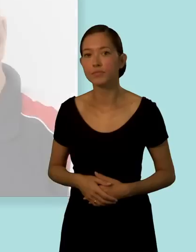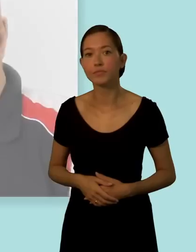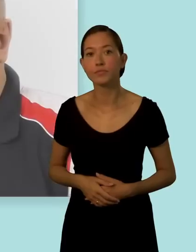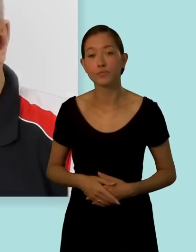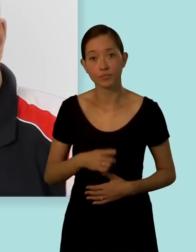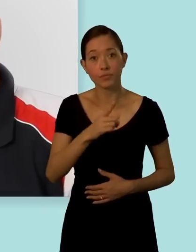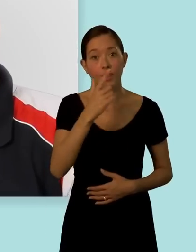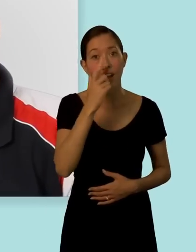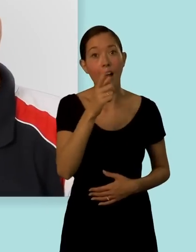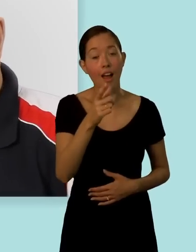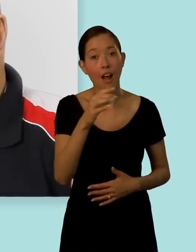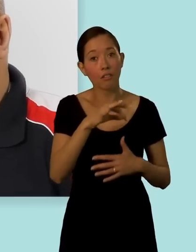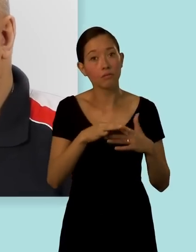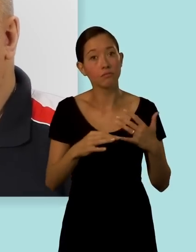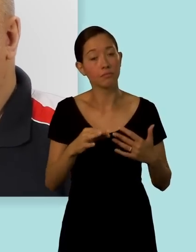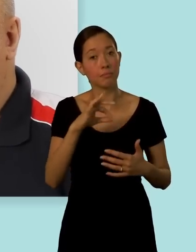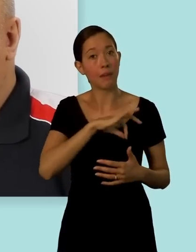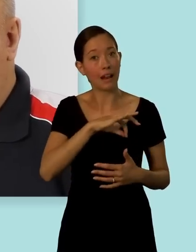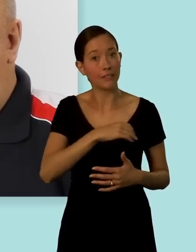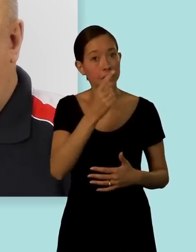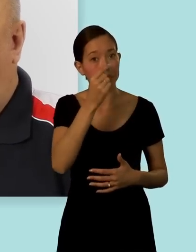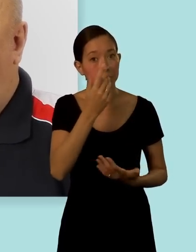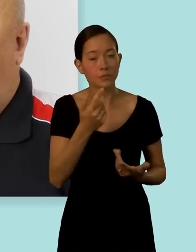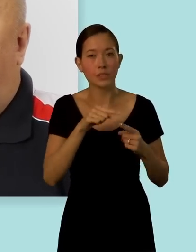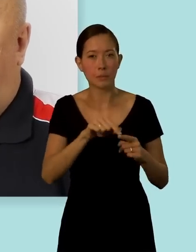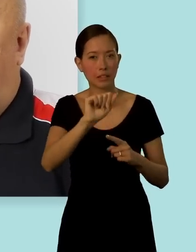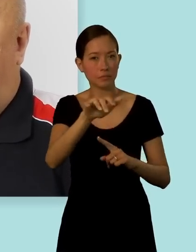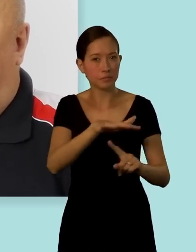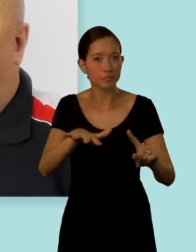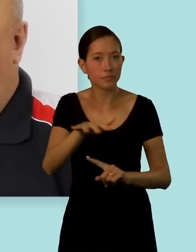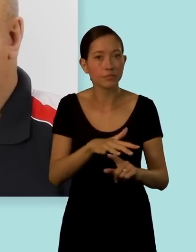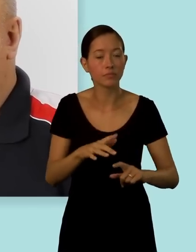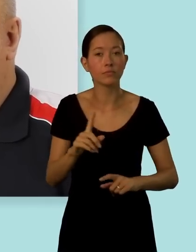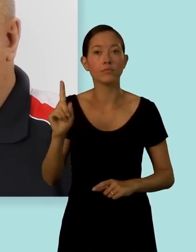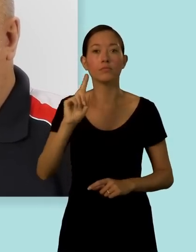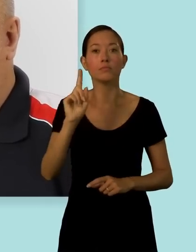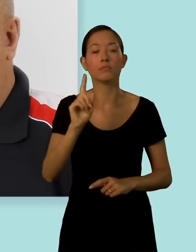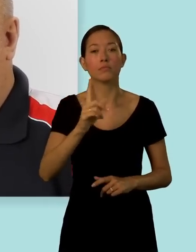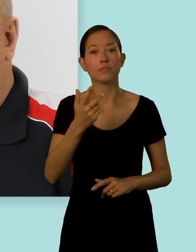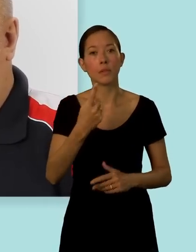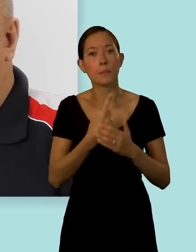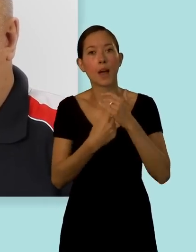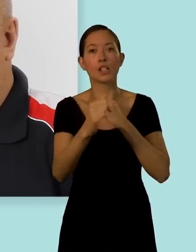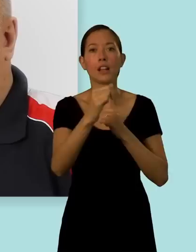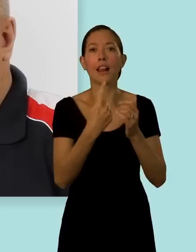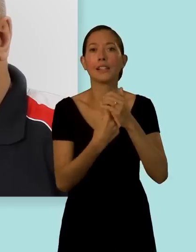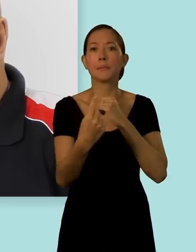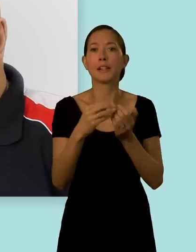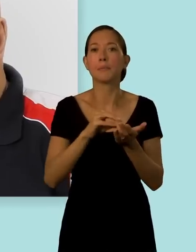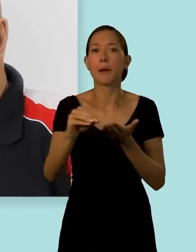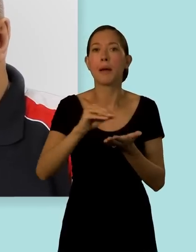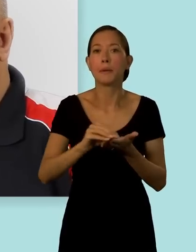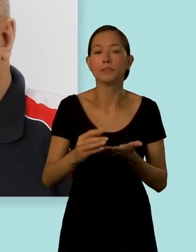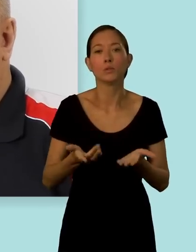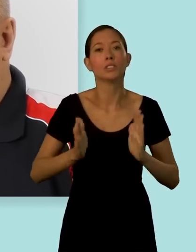You also might be eligible for a range of benefits. Depending on individual circumstances, these can include things like personal